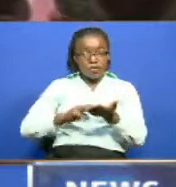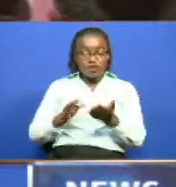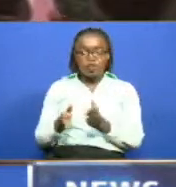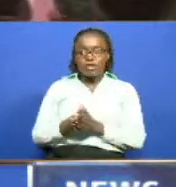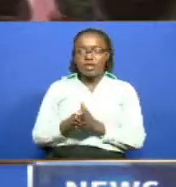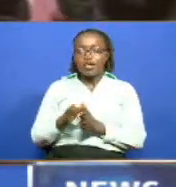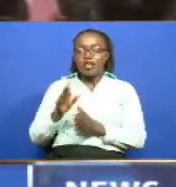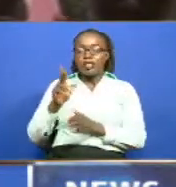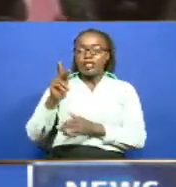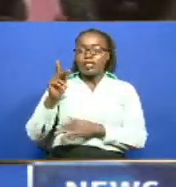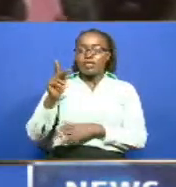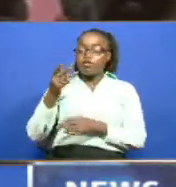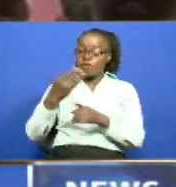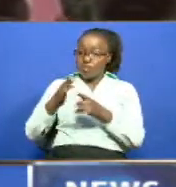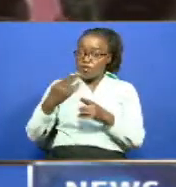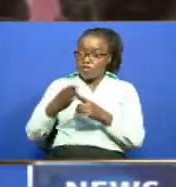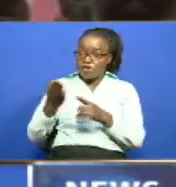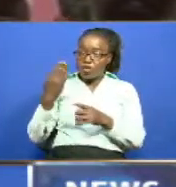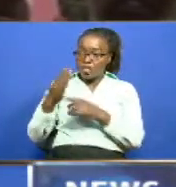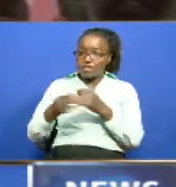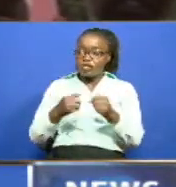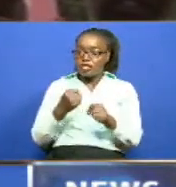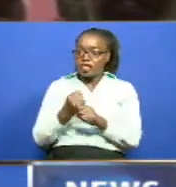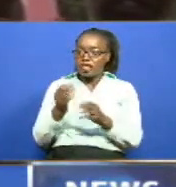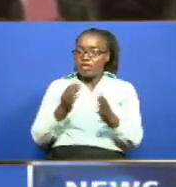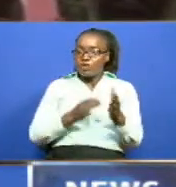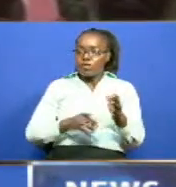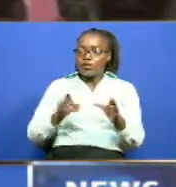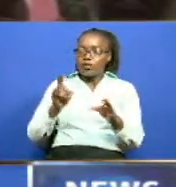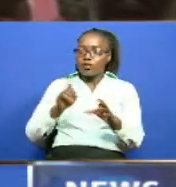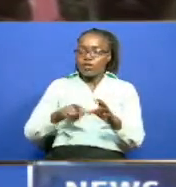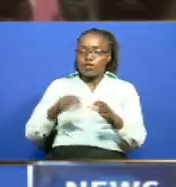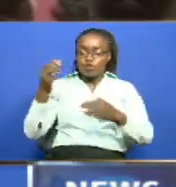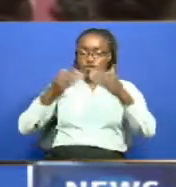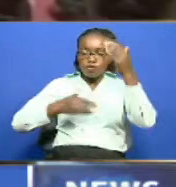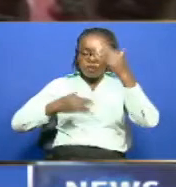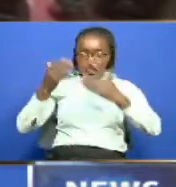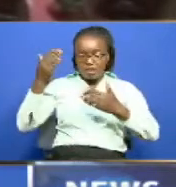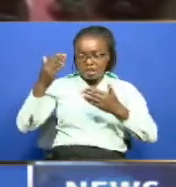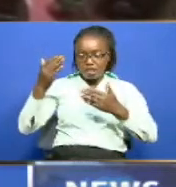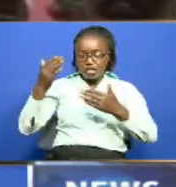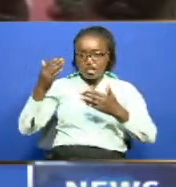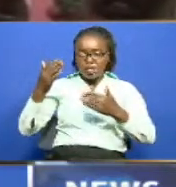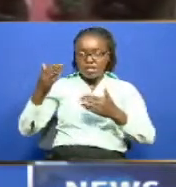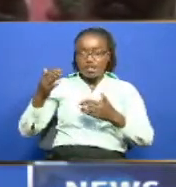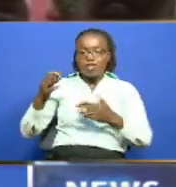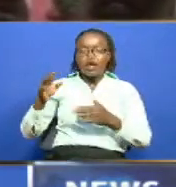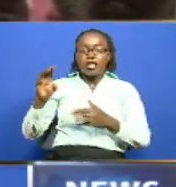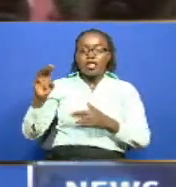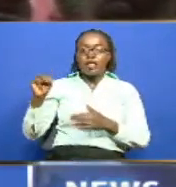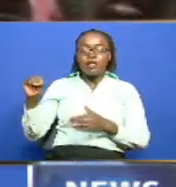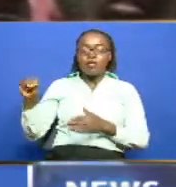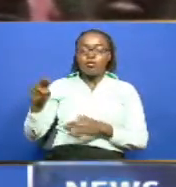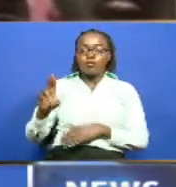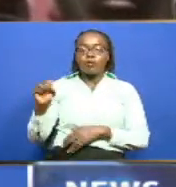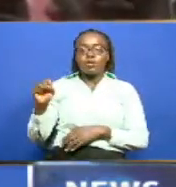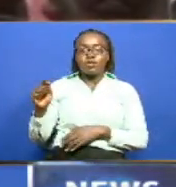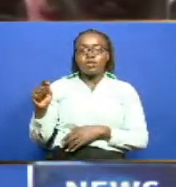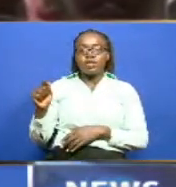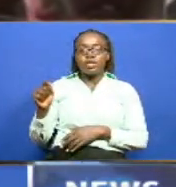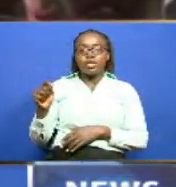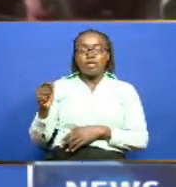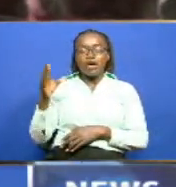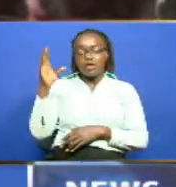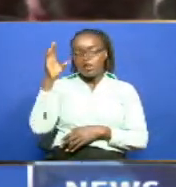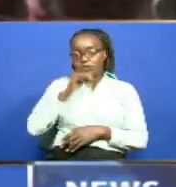my KCSE last year. I am planning to join Masinde Muliro University, but I don't have ID. I applied